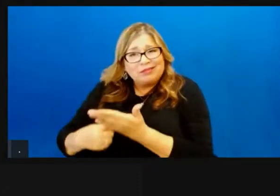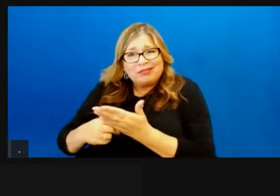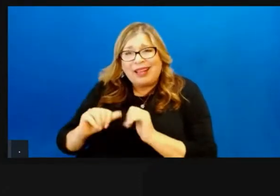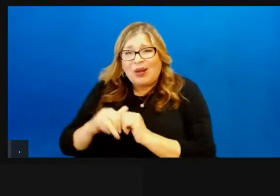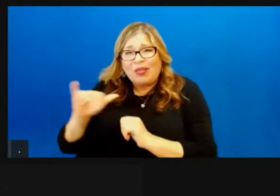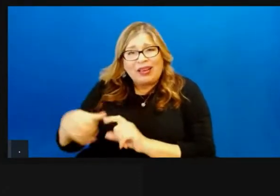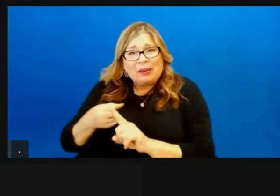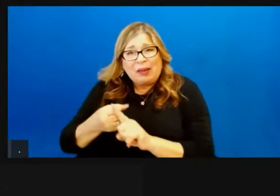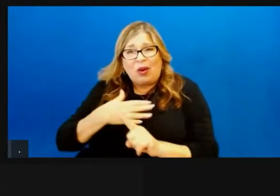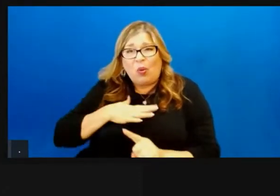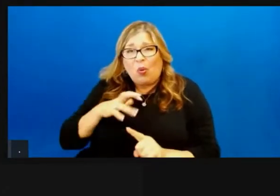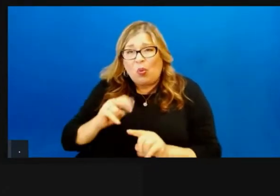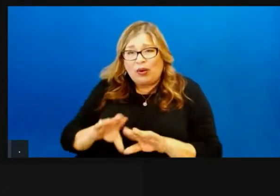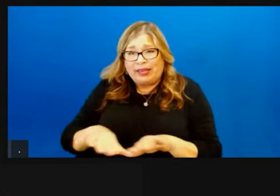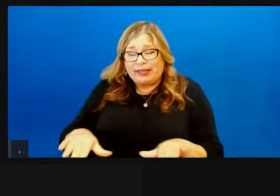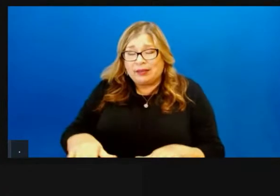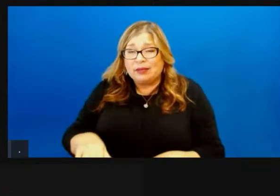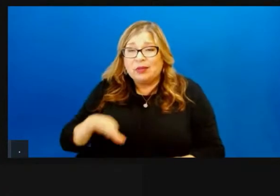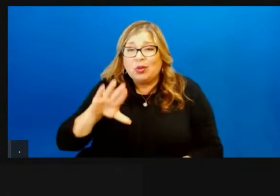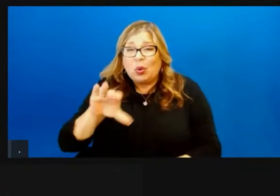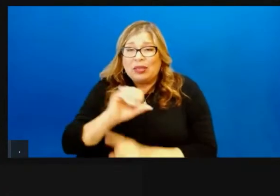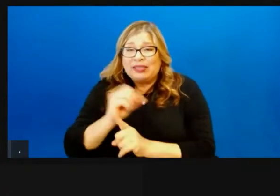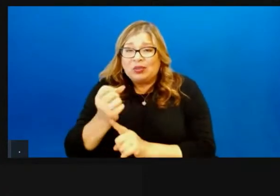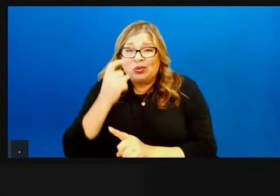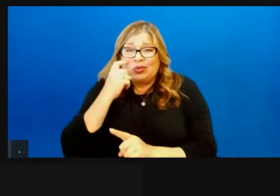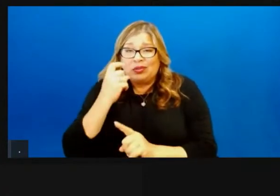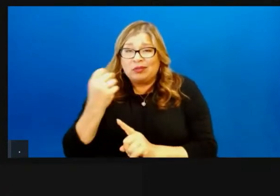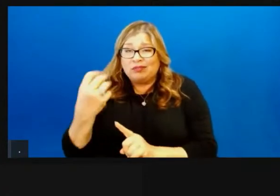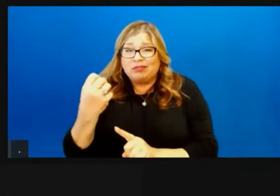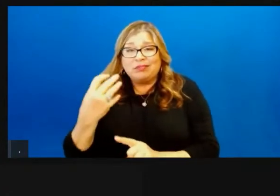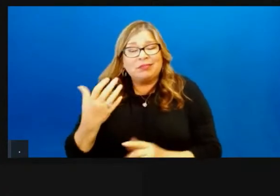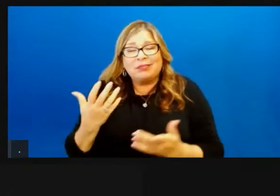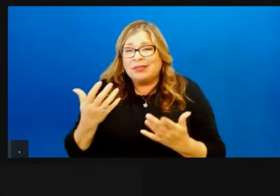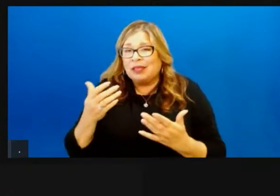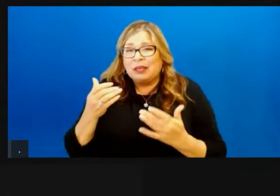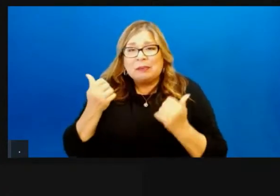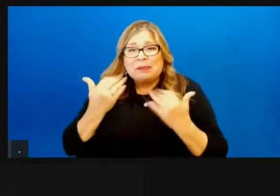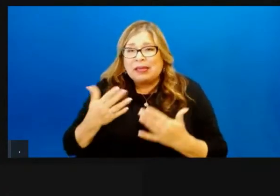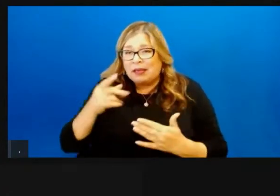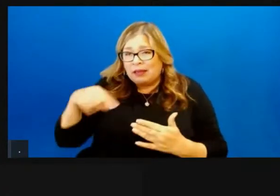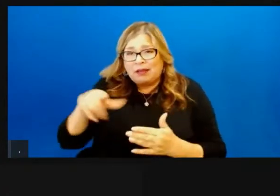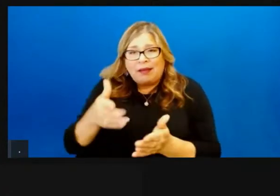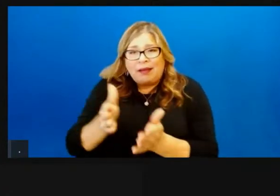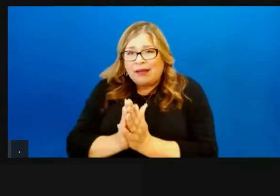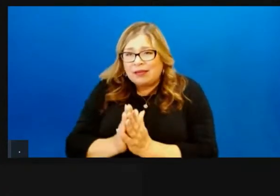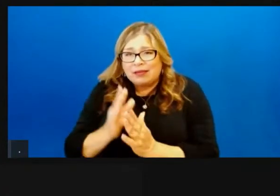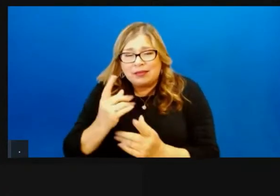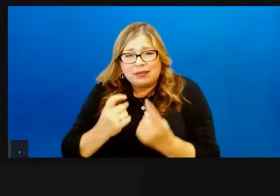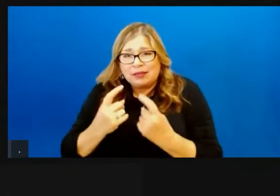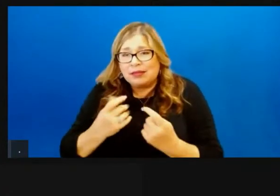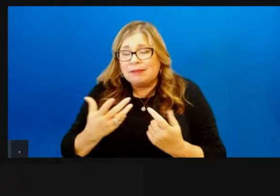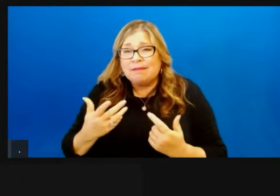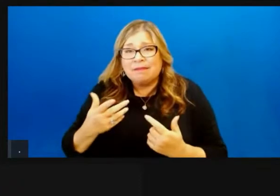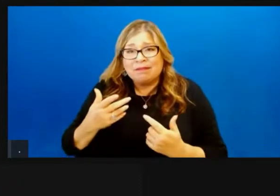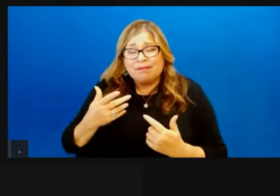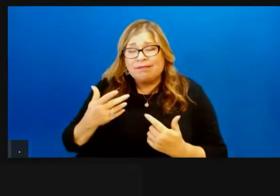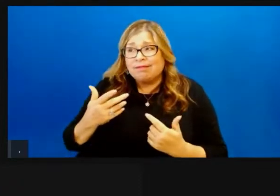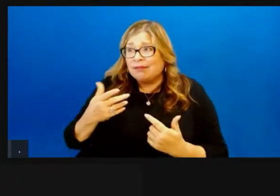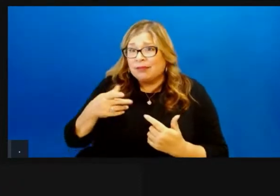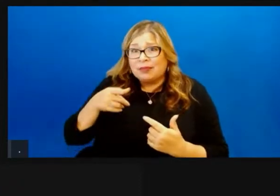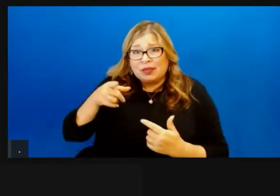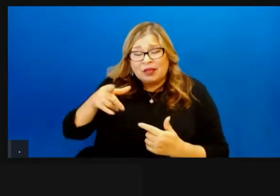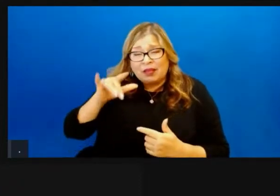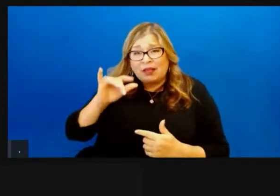raising is one that people ask a lot about. Is there known impact on respiratory status